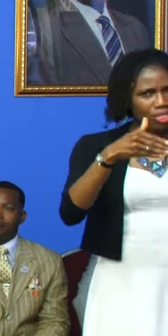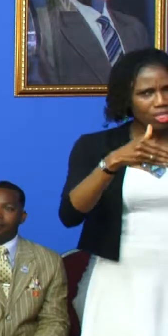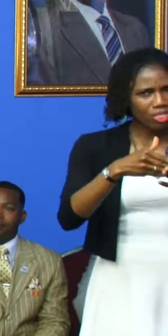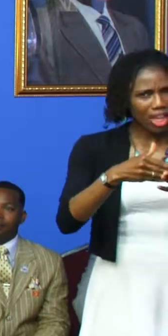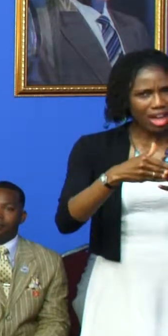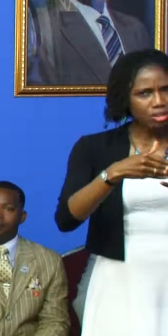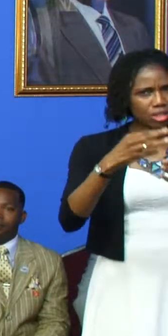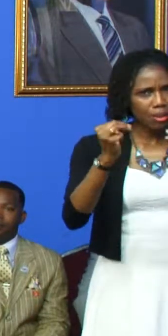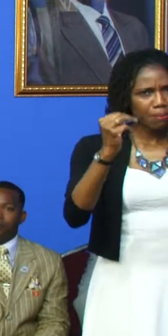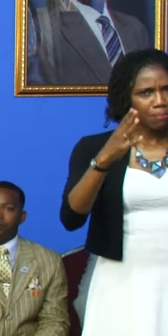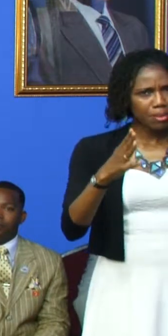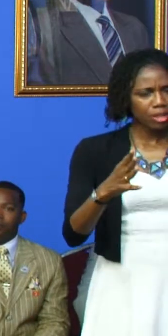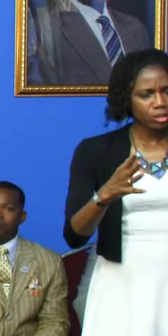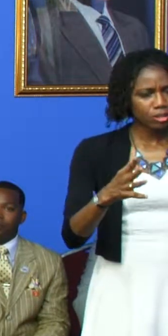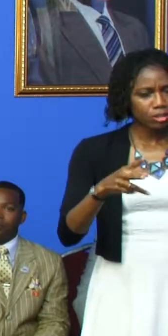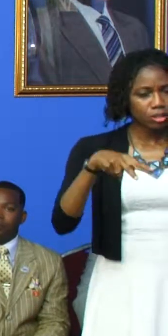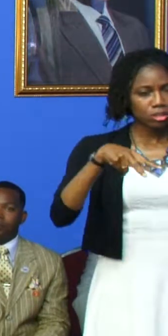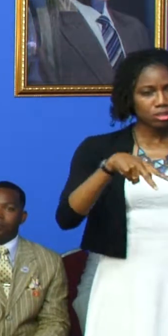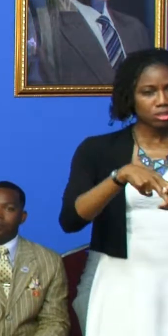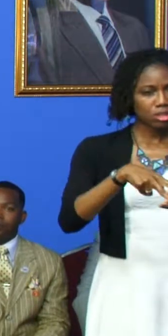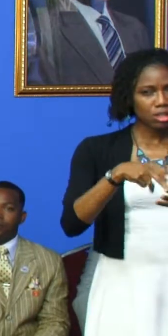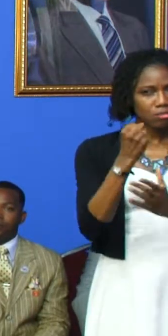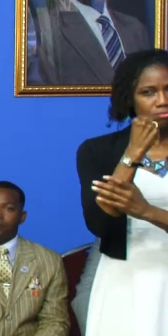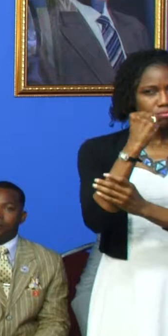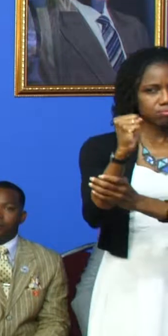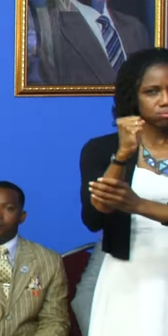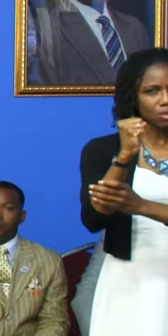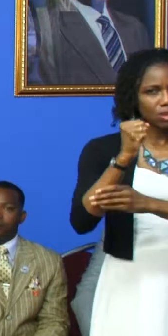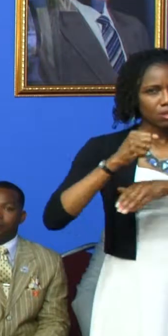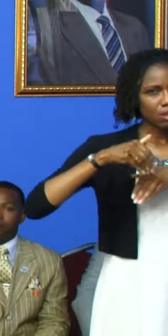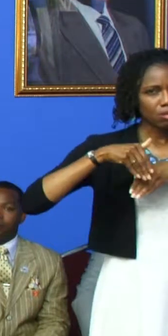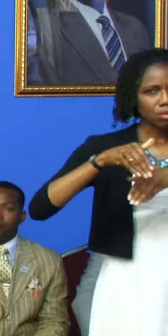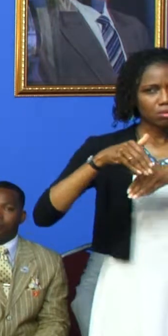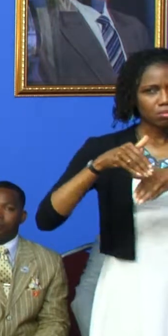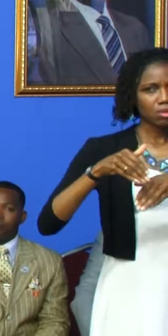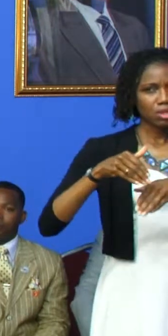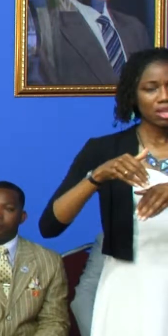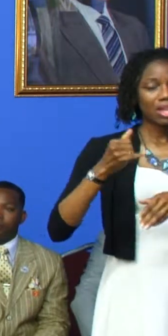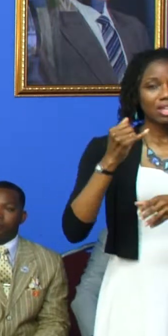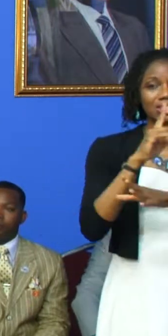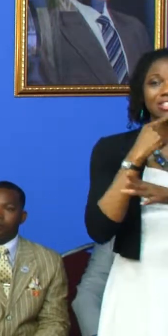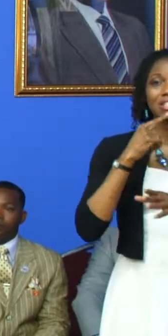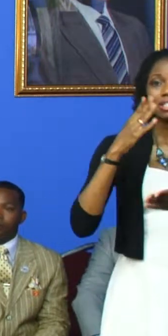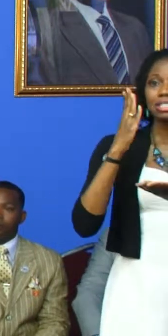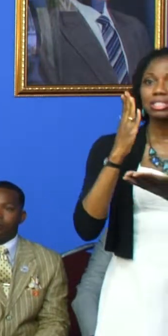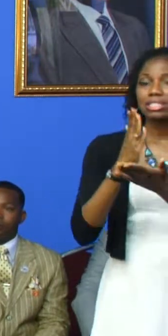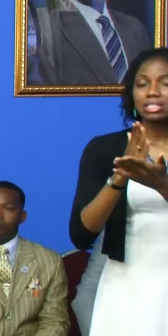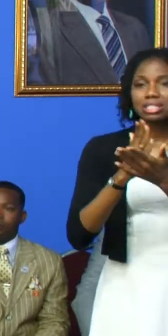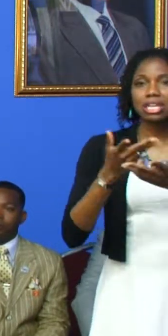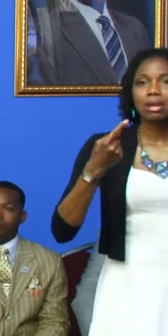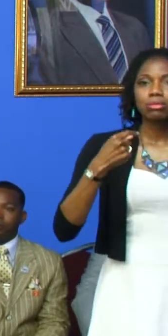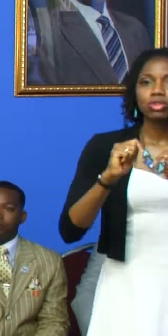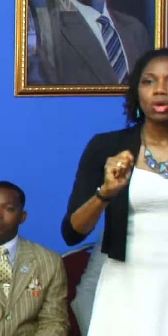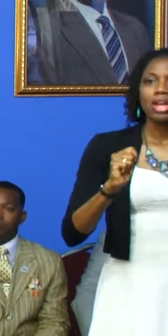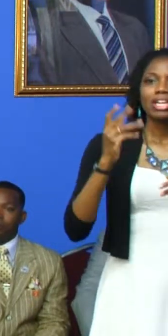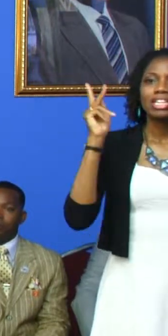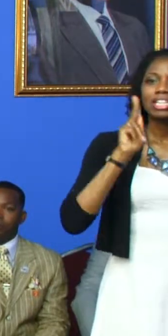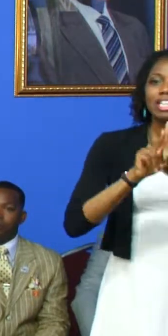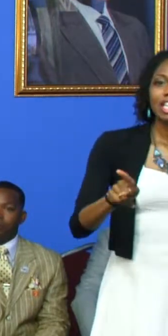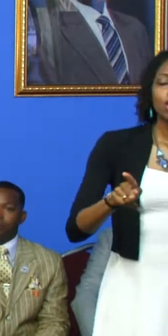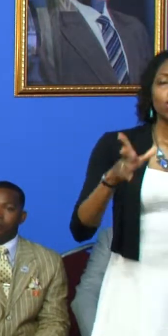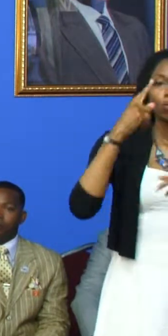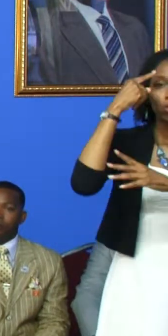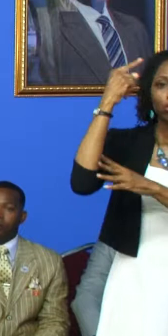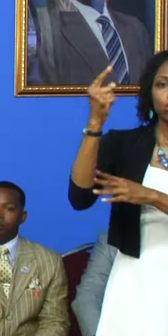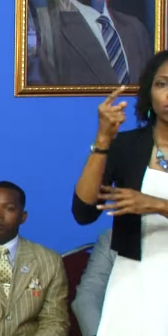unprecedented and said, don't bust up the dream. If I'm you, minister, reverend, pastor, bishop,